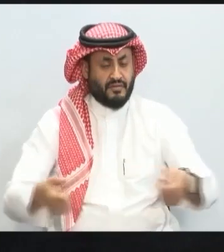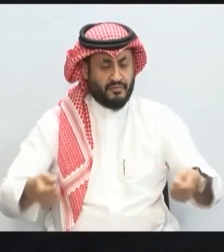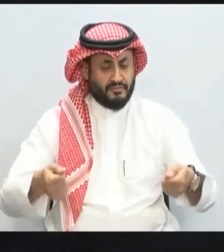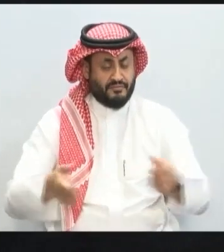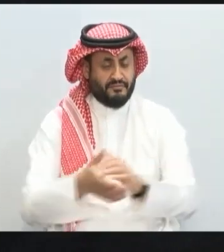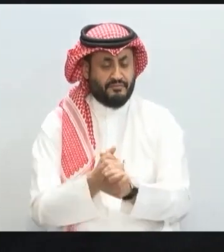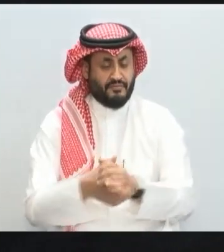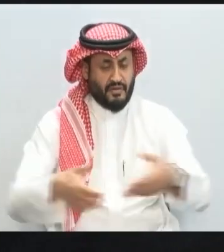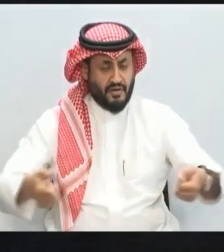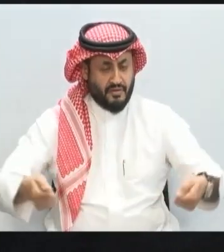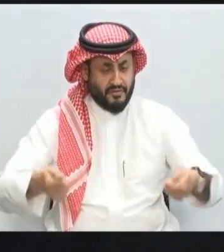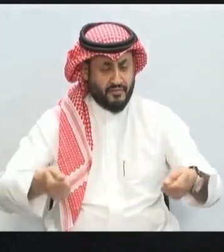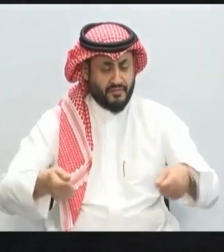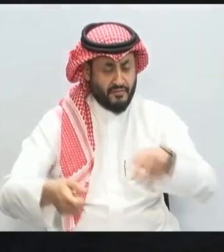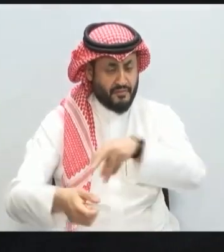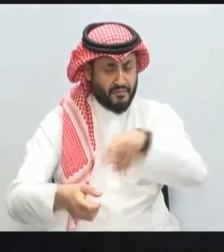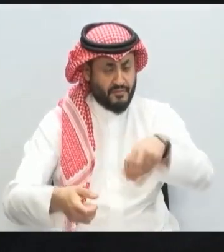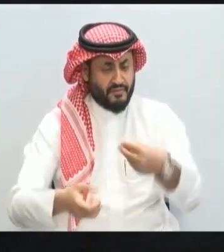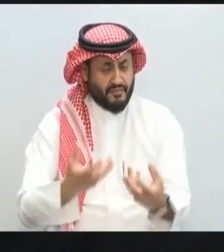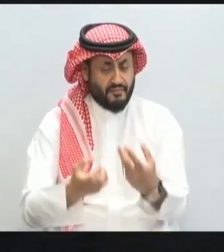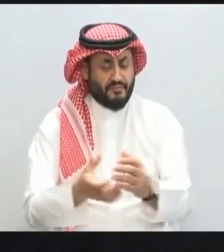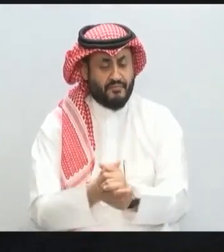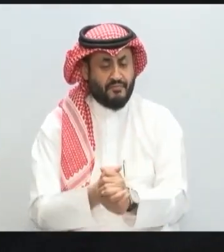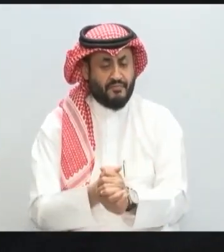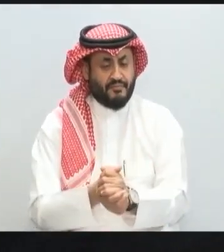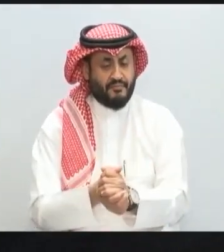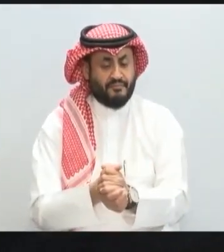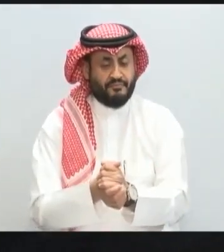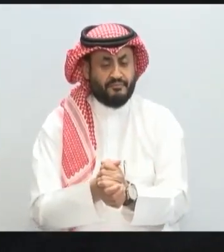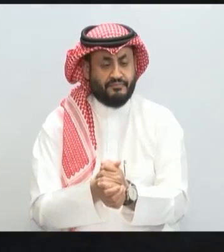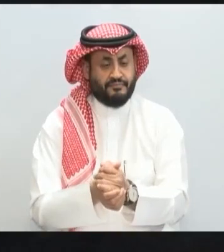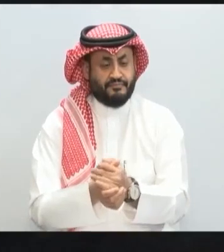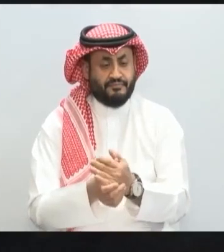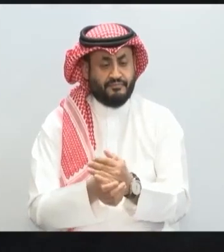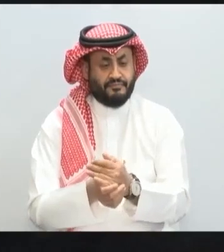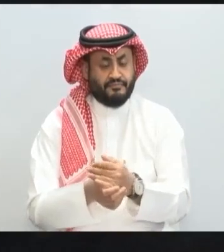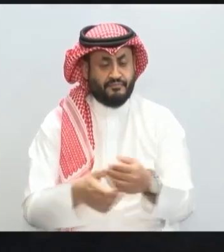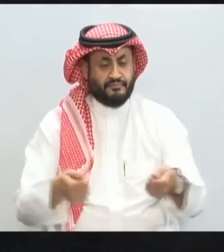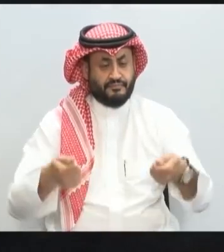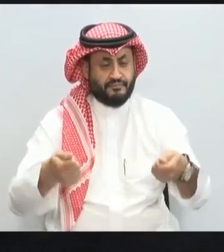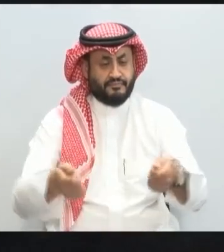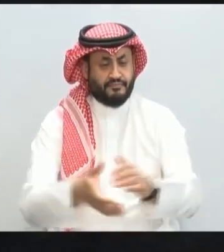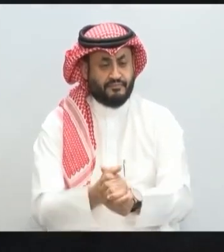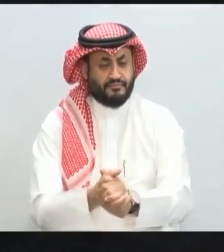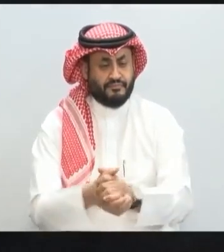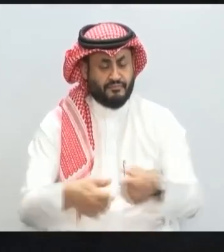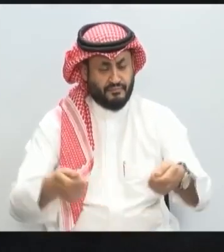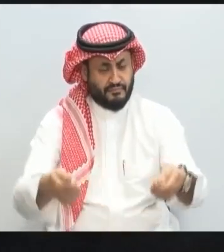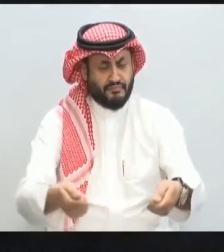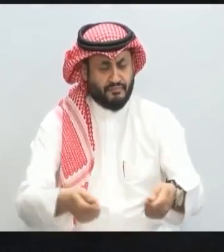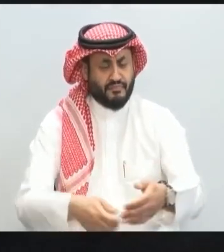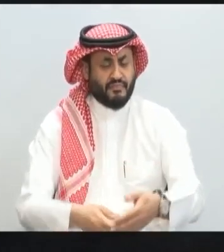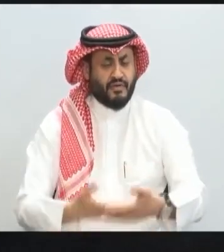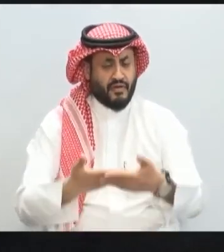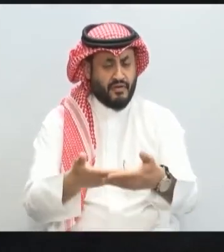For example, a tray with the food that you prepared, you say here, for example, please help yourself to